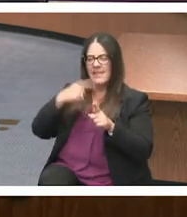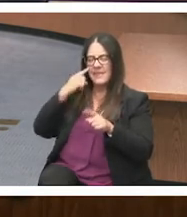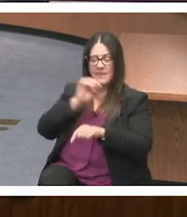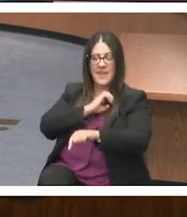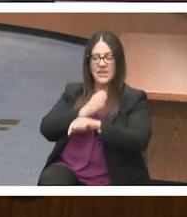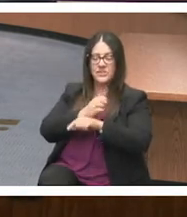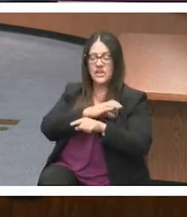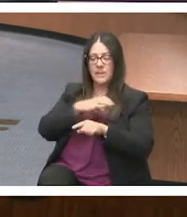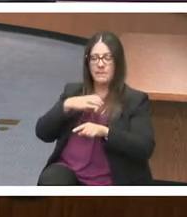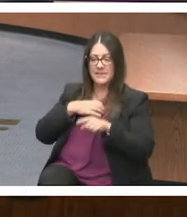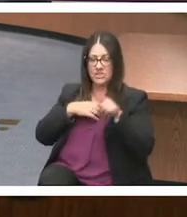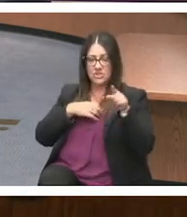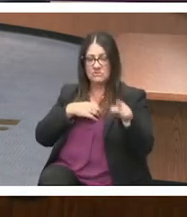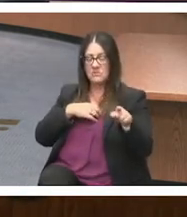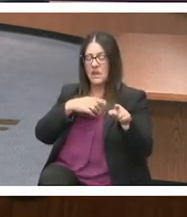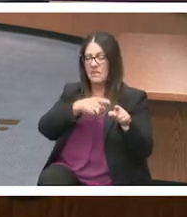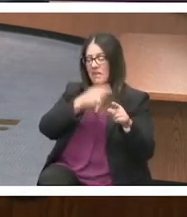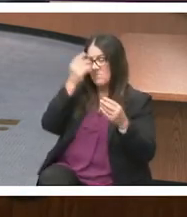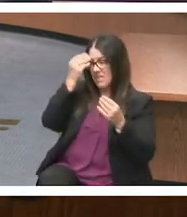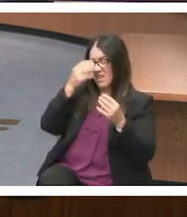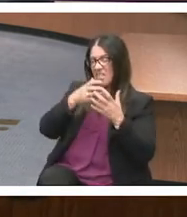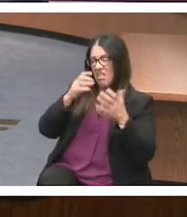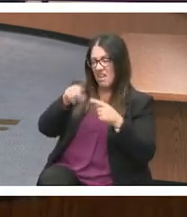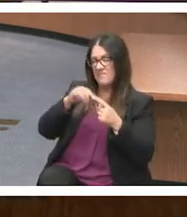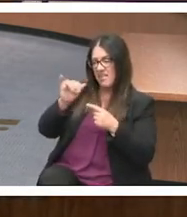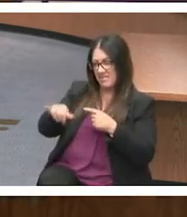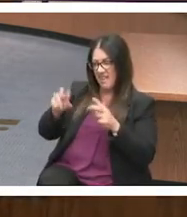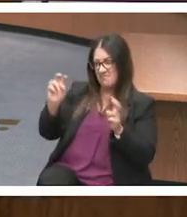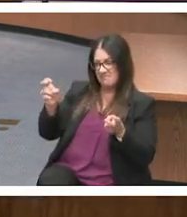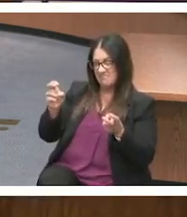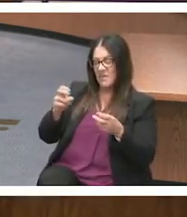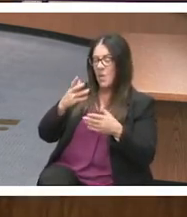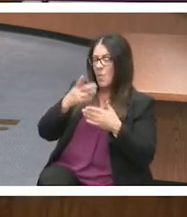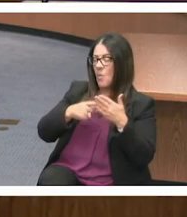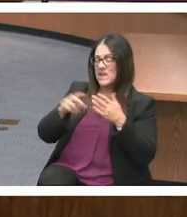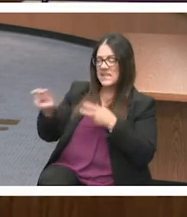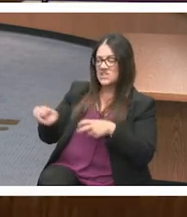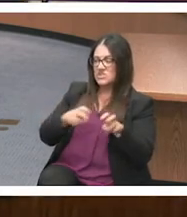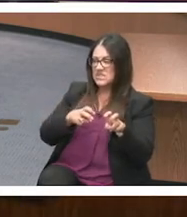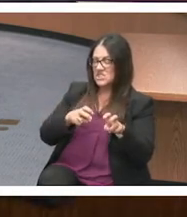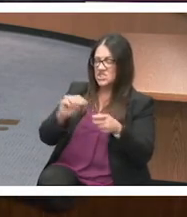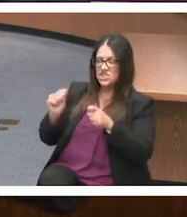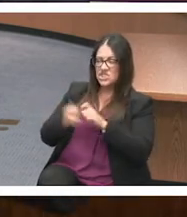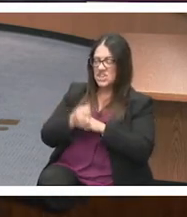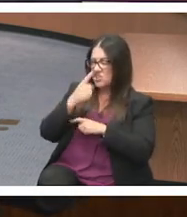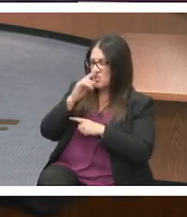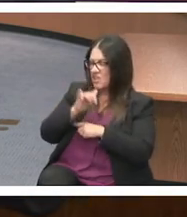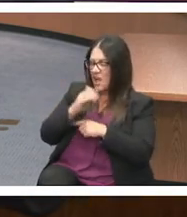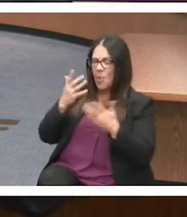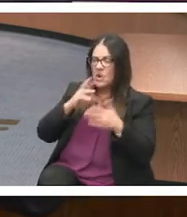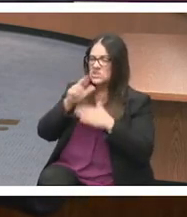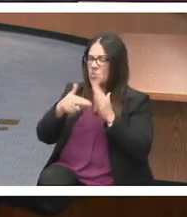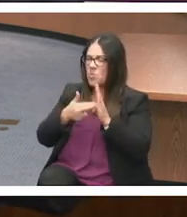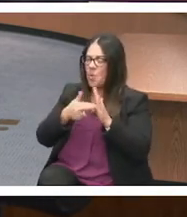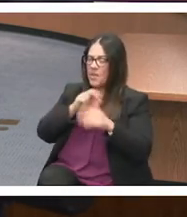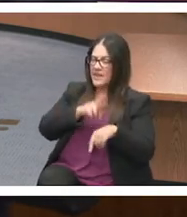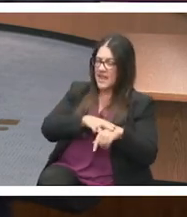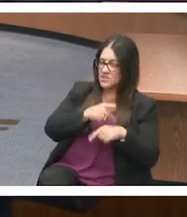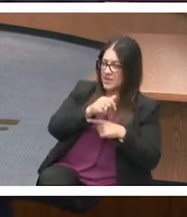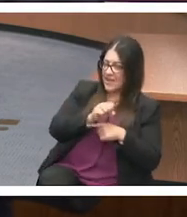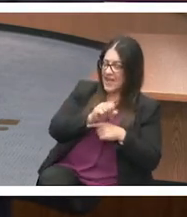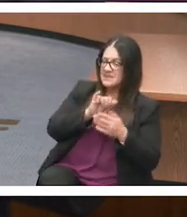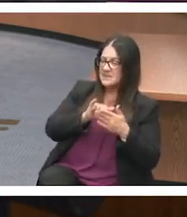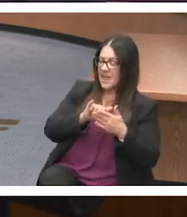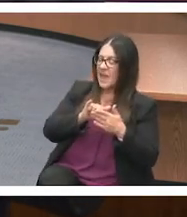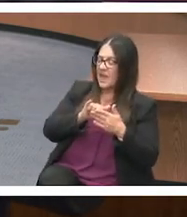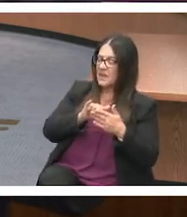Commission has been thinking a lot about this, which is, what does that transition look like? And what's the role that natural gas plays in that transition?